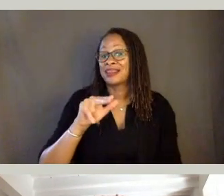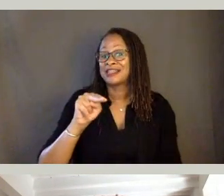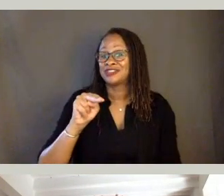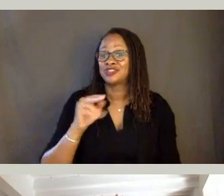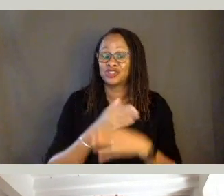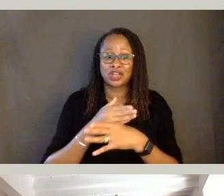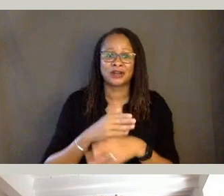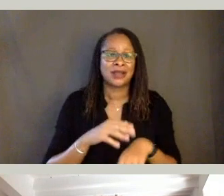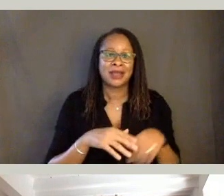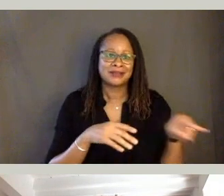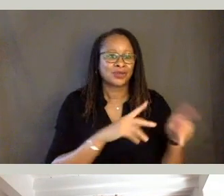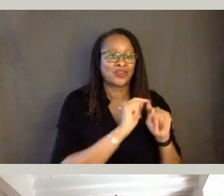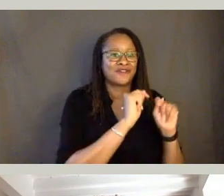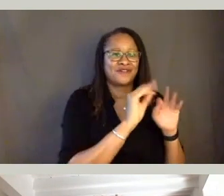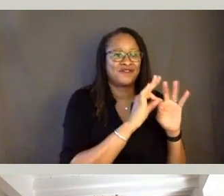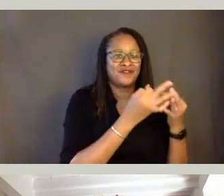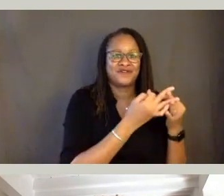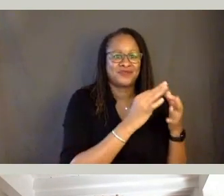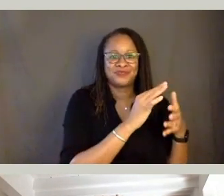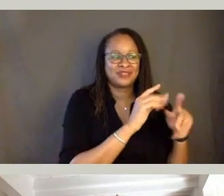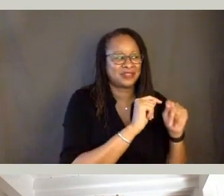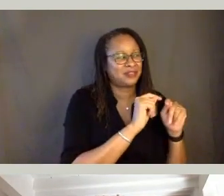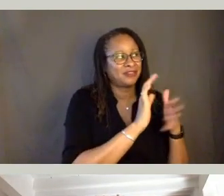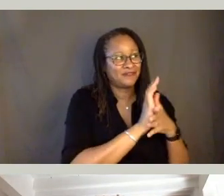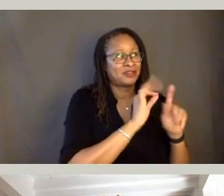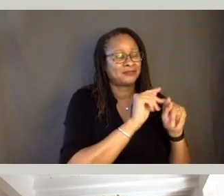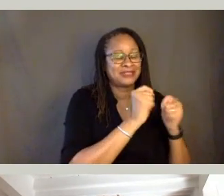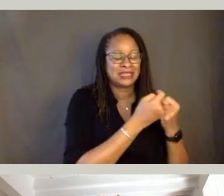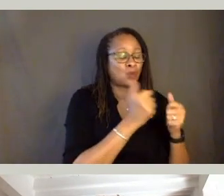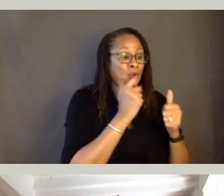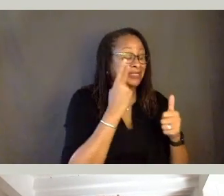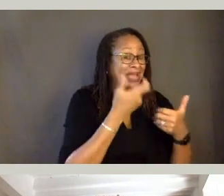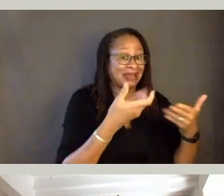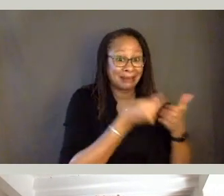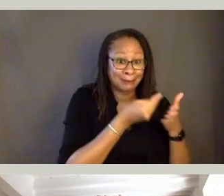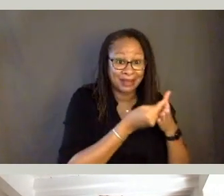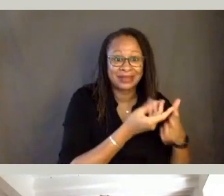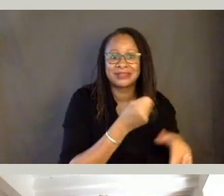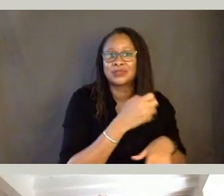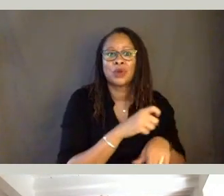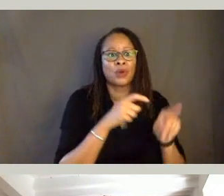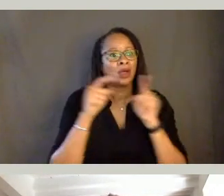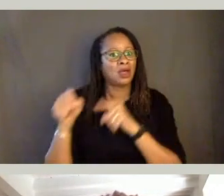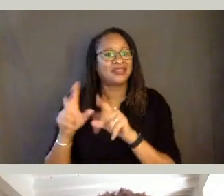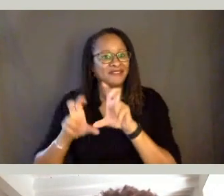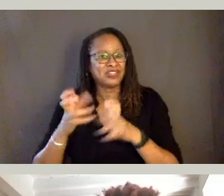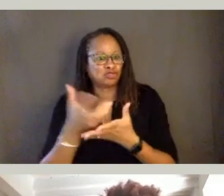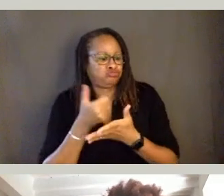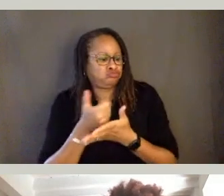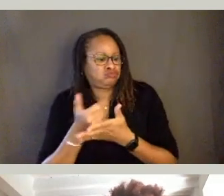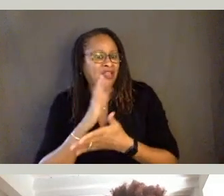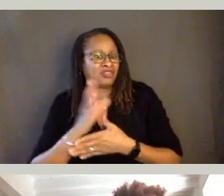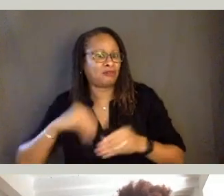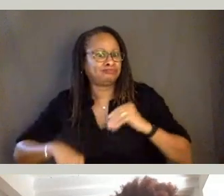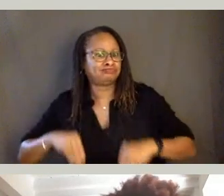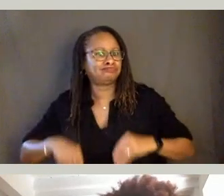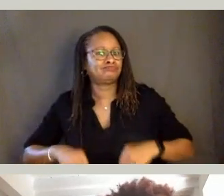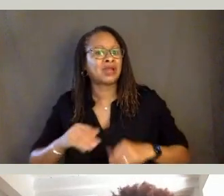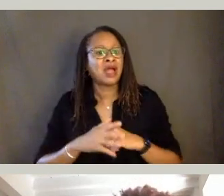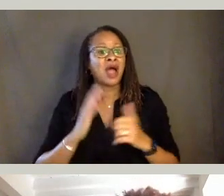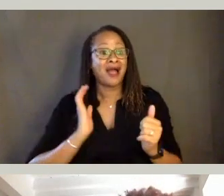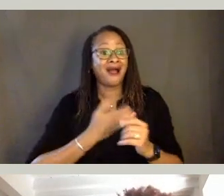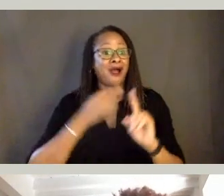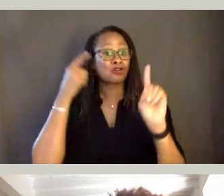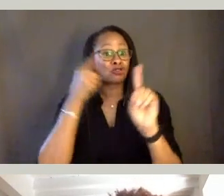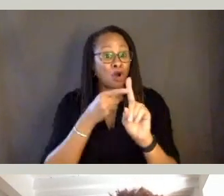even see a penny on these films, let alone a dollar or a couple dollars. And so one of our biggest goals is to make sure that everyone,